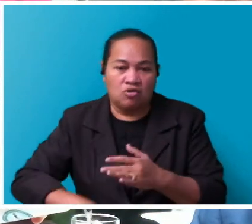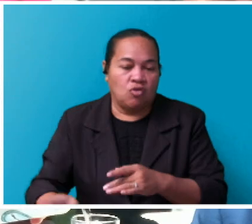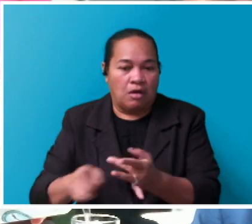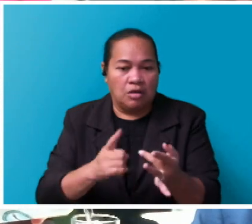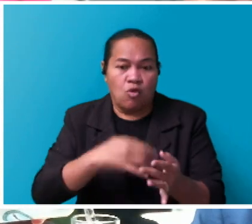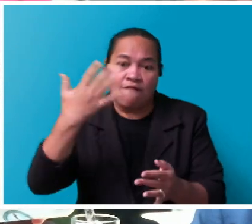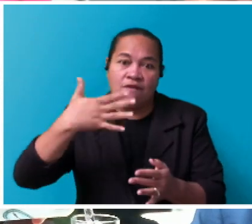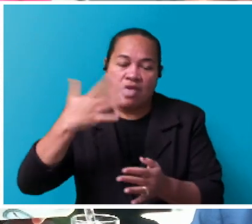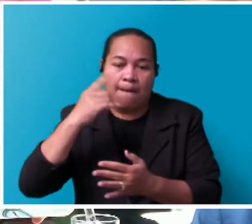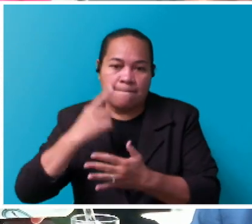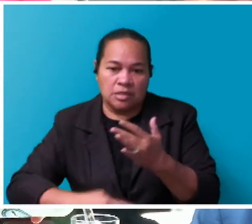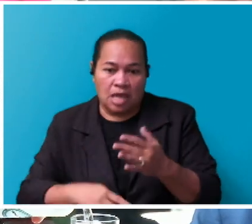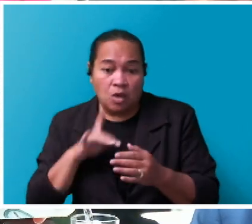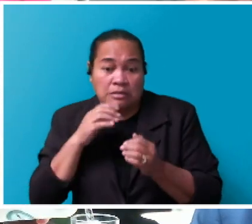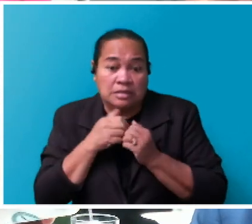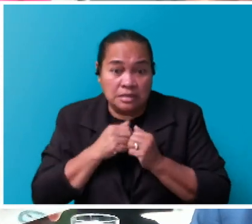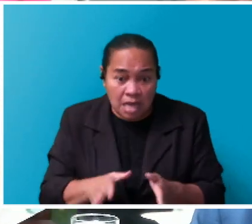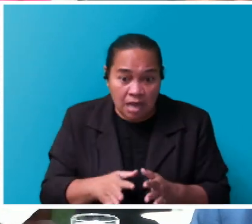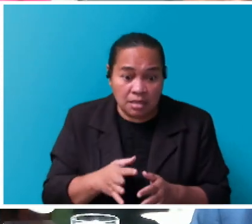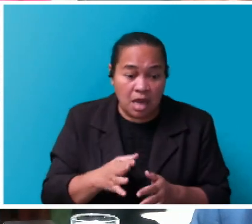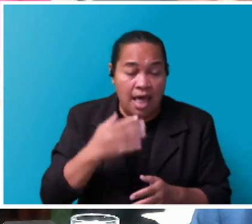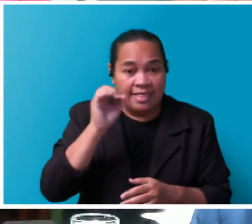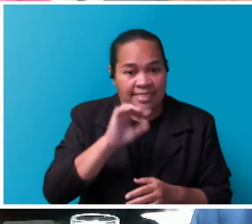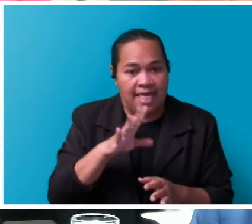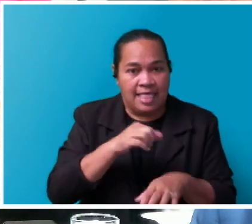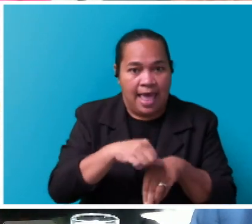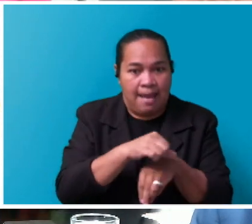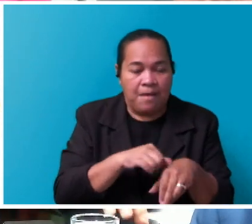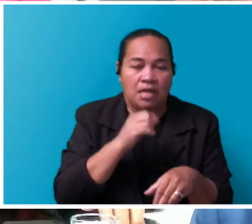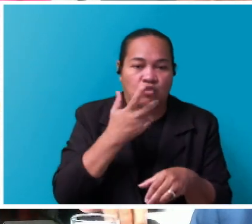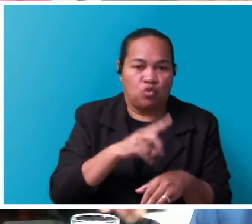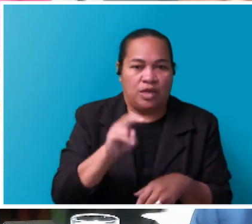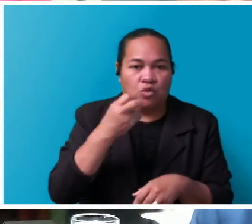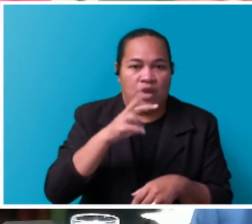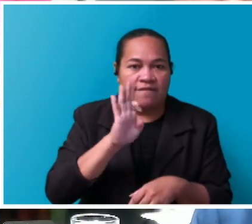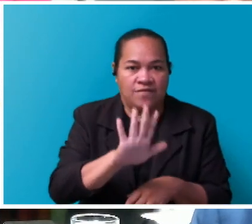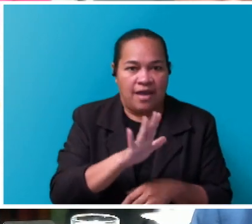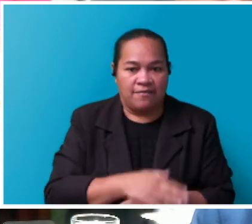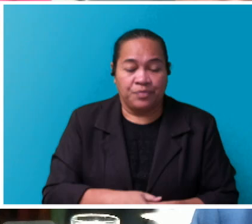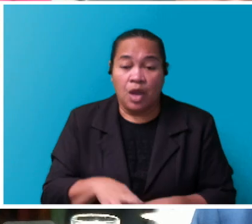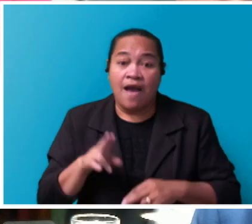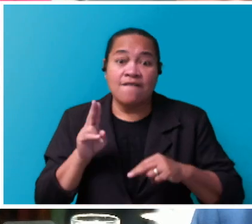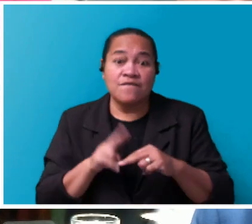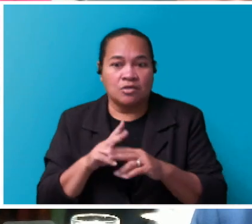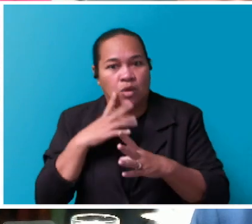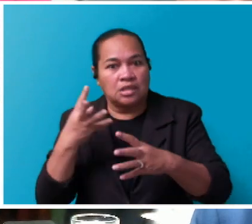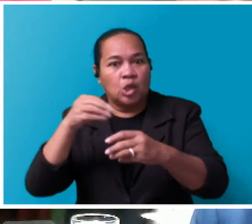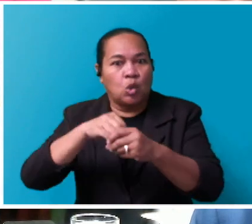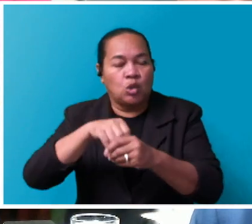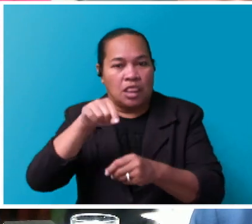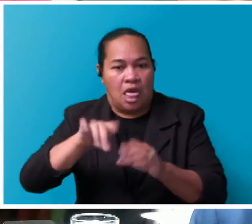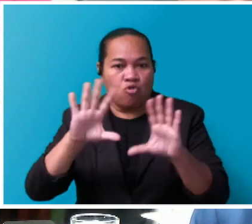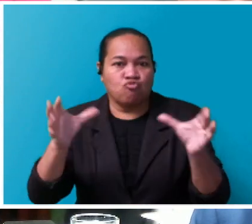which was to take effect from 10th April 2025. Fiji was included in this group,